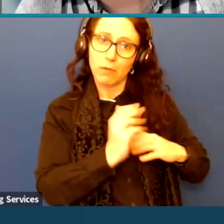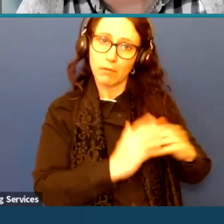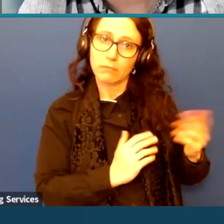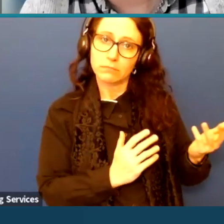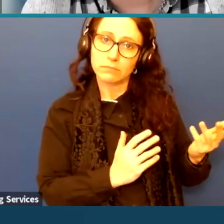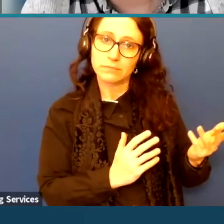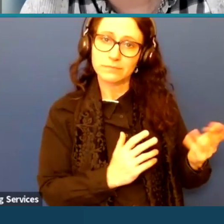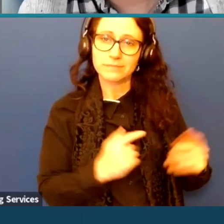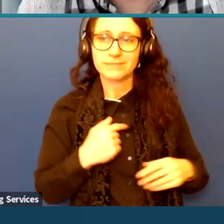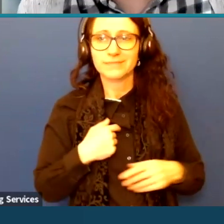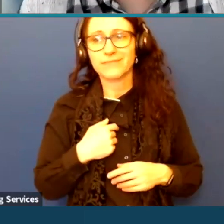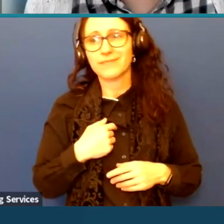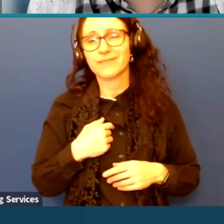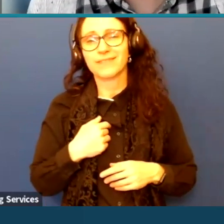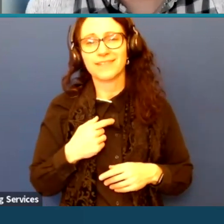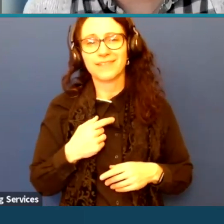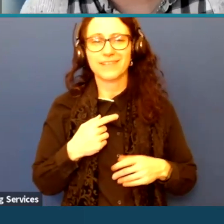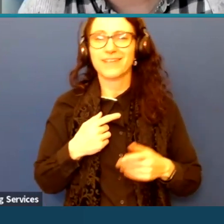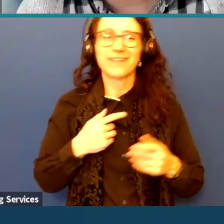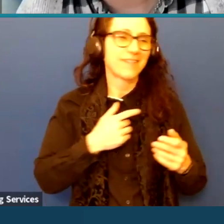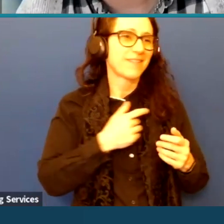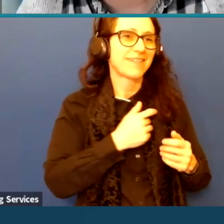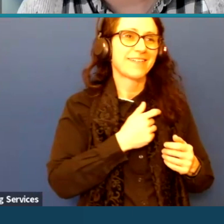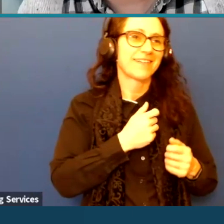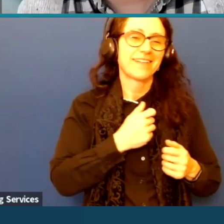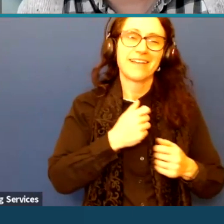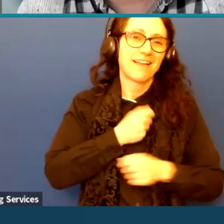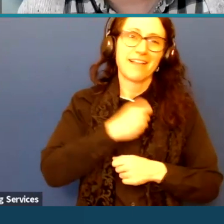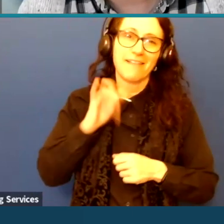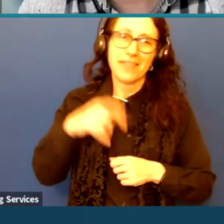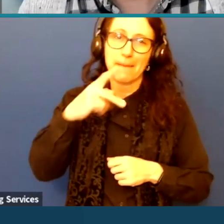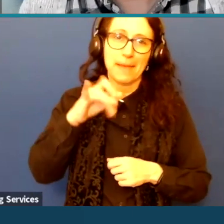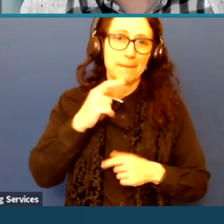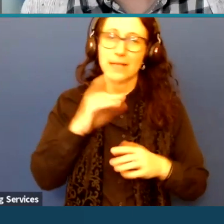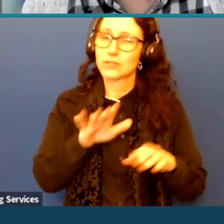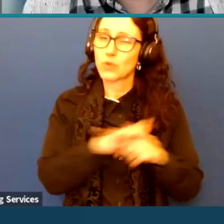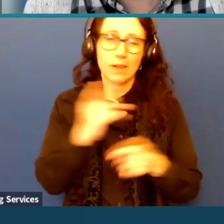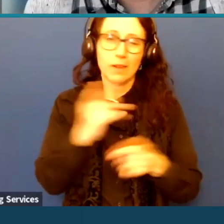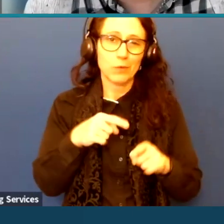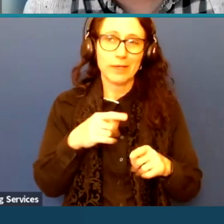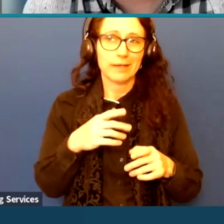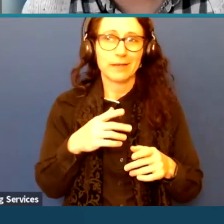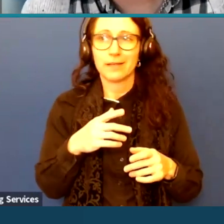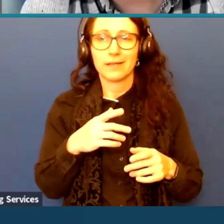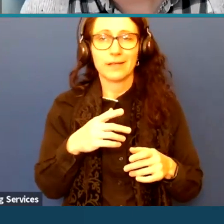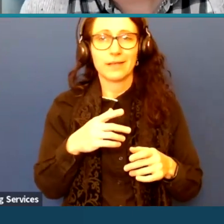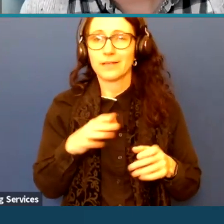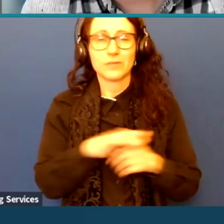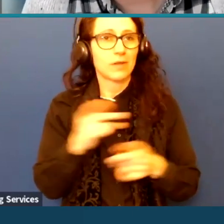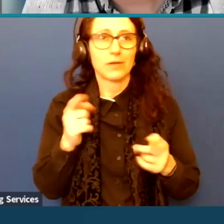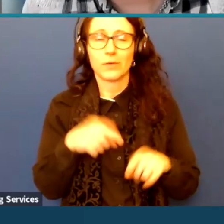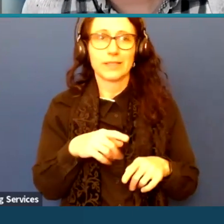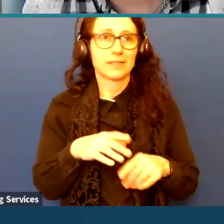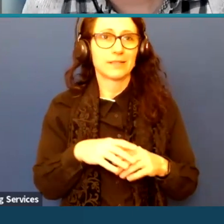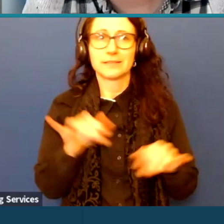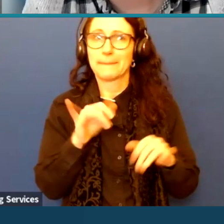I love that, Pam. This is Kelly. I totally agree with Pam. I don't think I have anything else to add other than just, I totally agree. I think what Pam